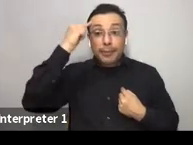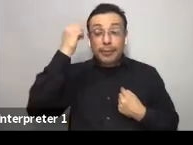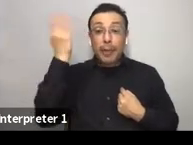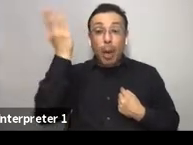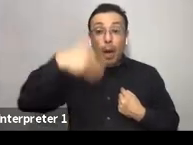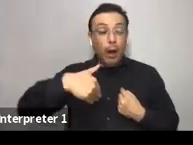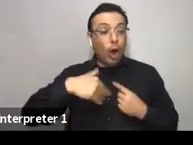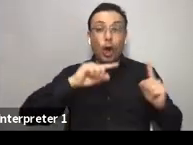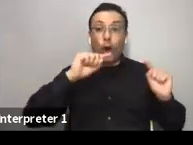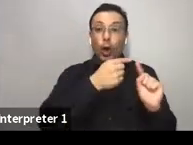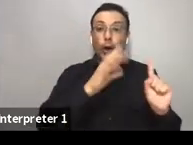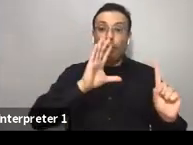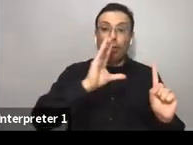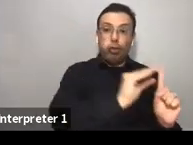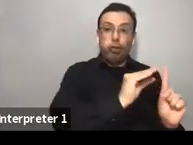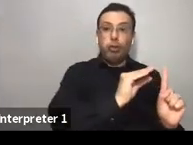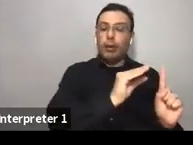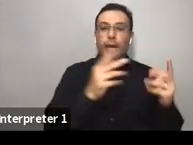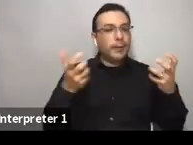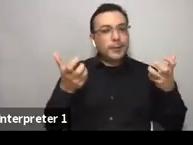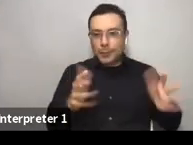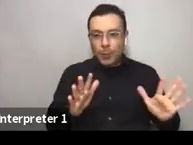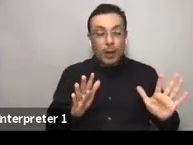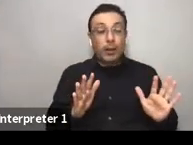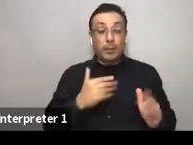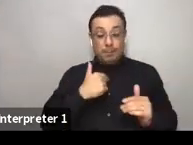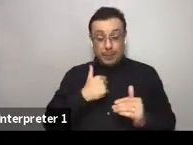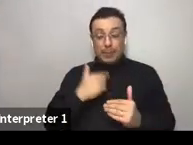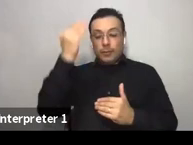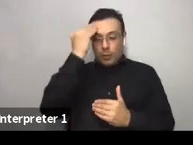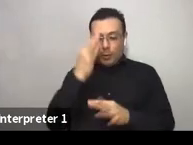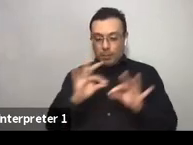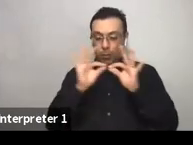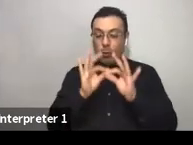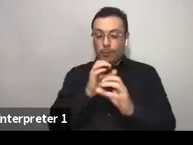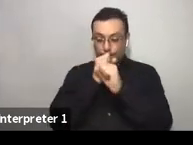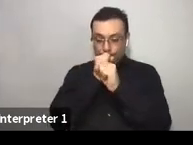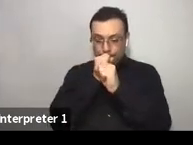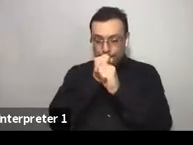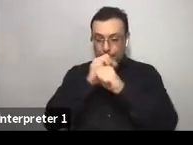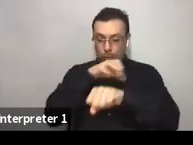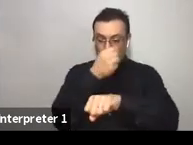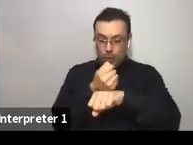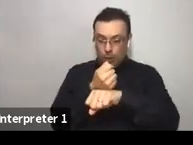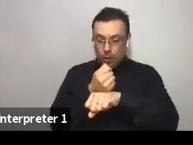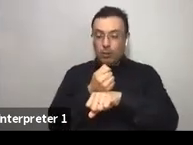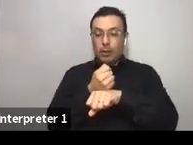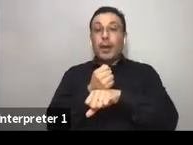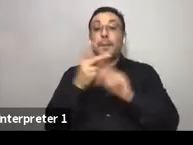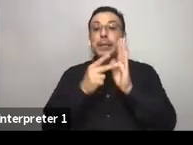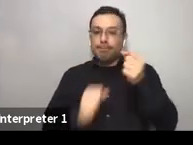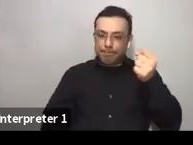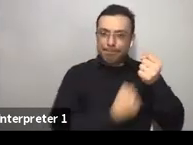their privacy and by honoring our confidentiality obligations, we are supporting their safety, we are supporting their